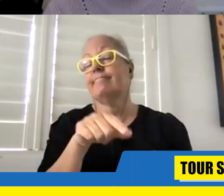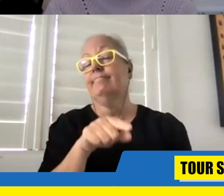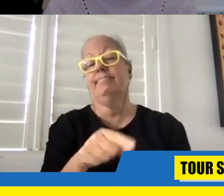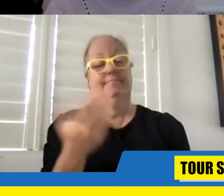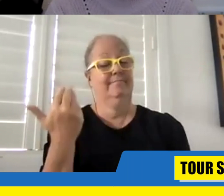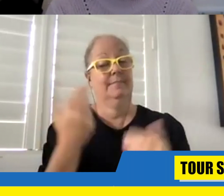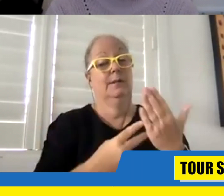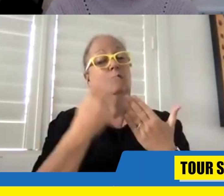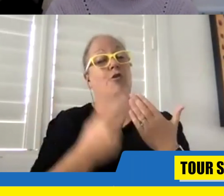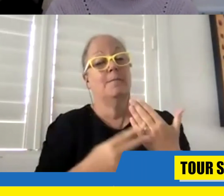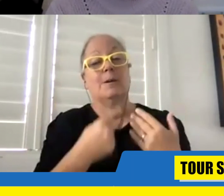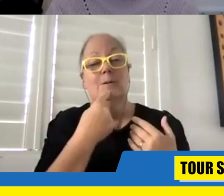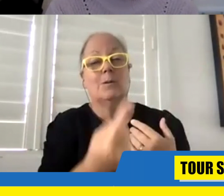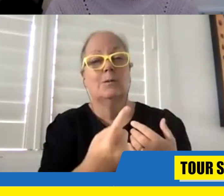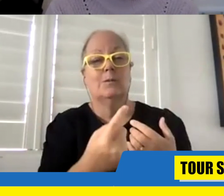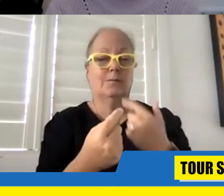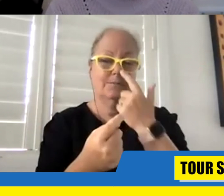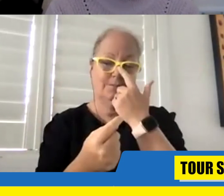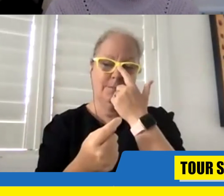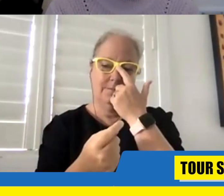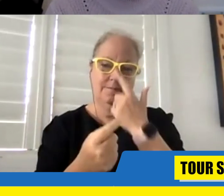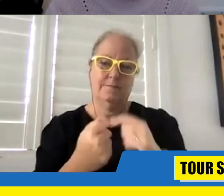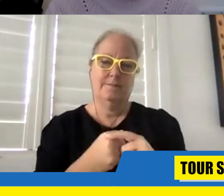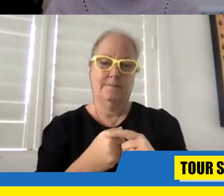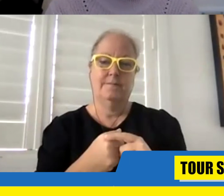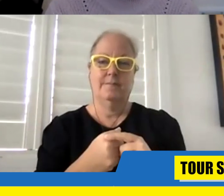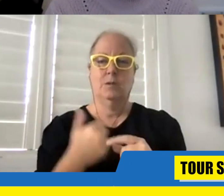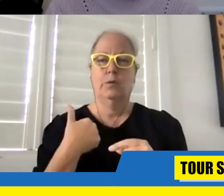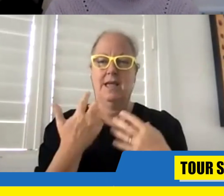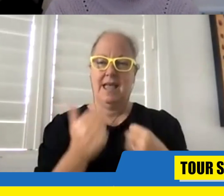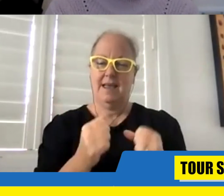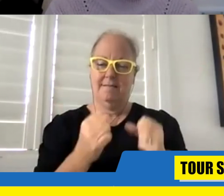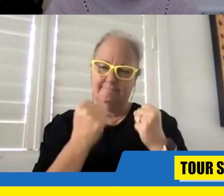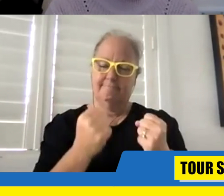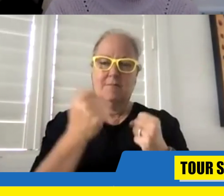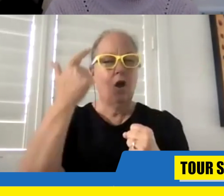had a very specific idea to